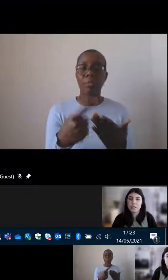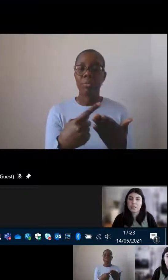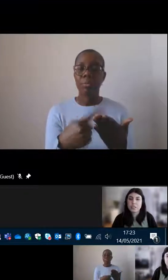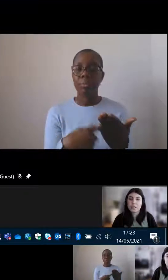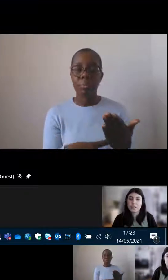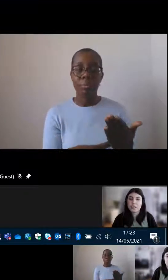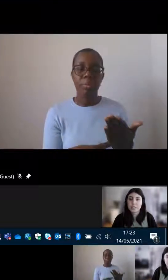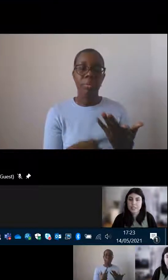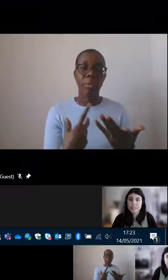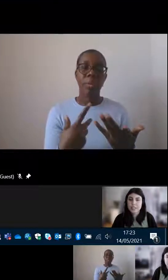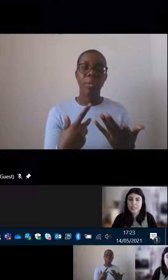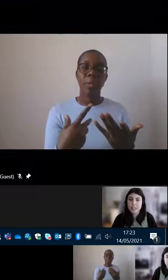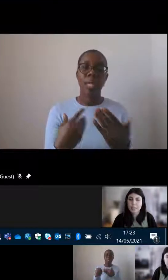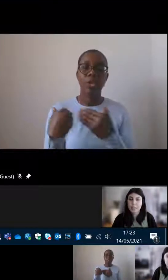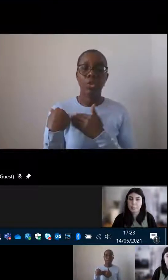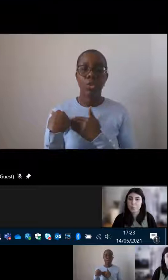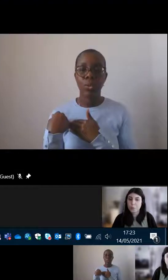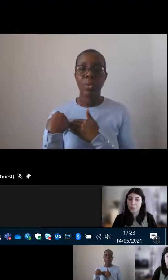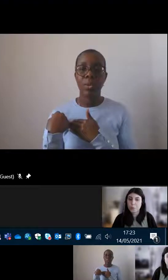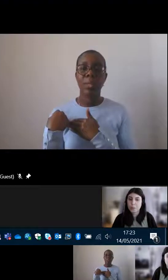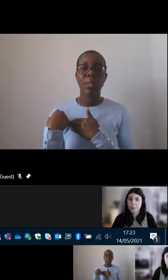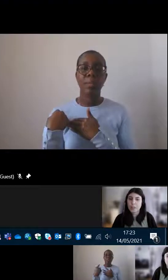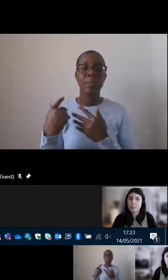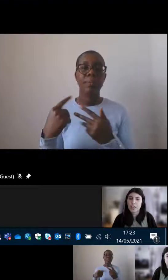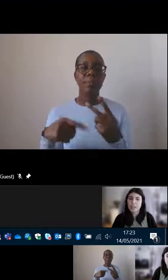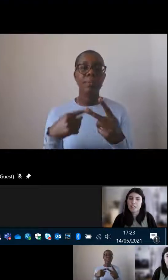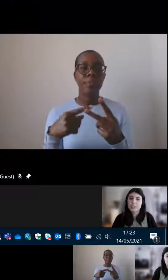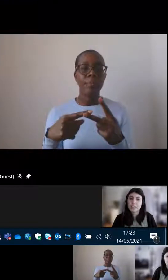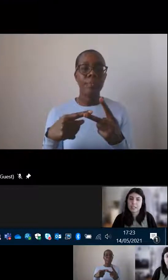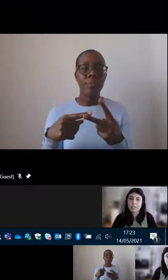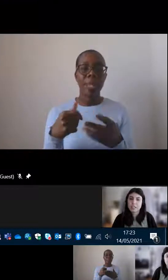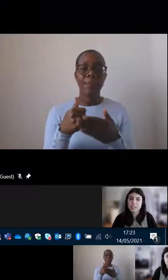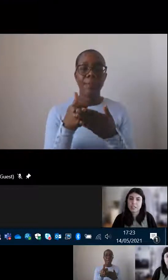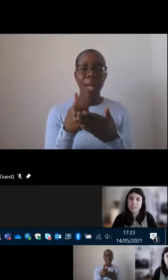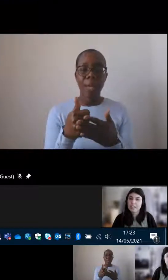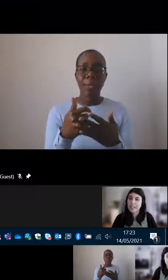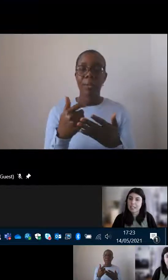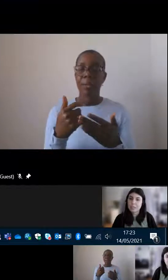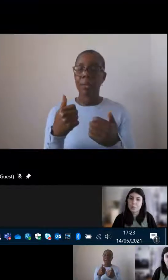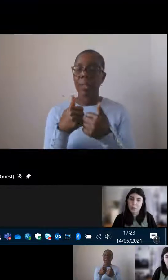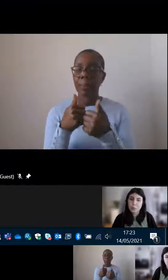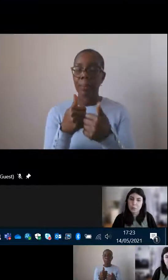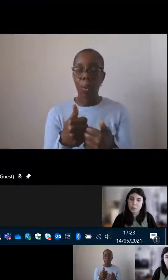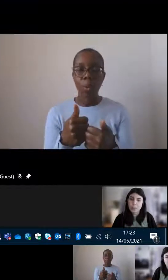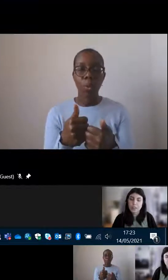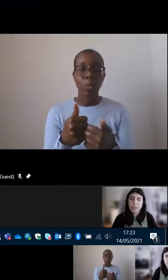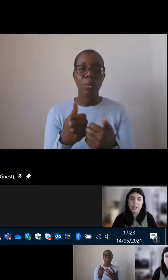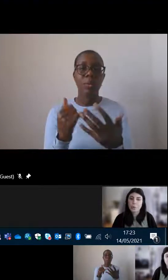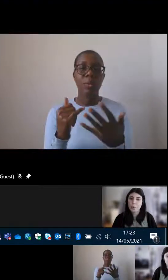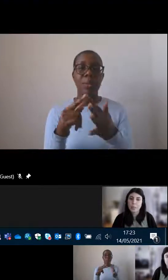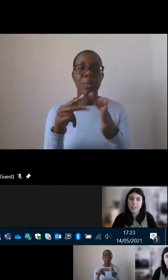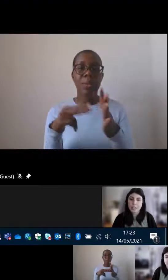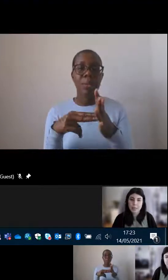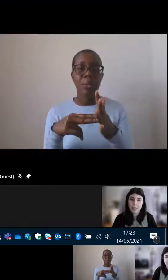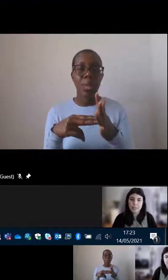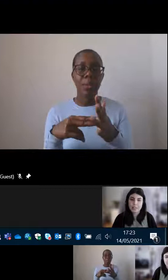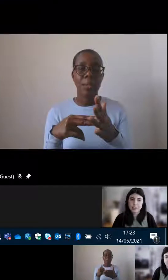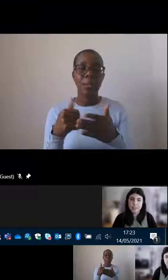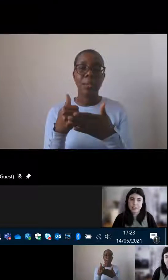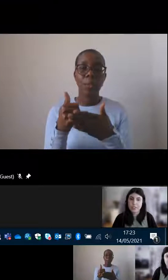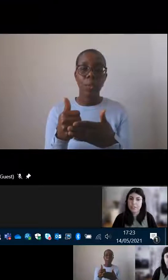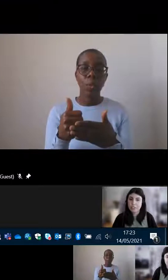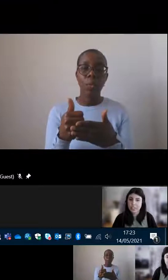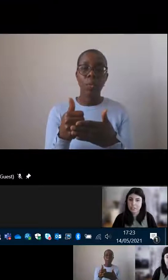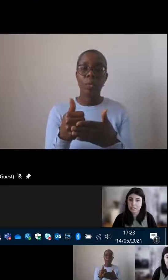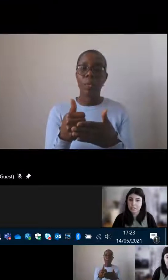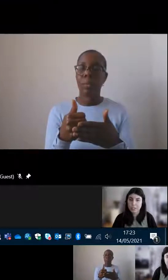They offer advice and support around SEN support and all